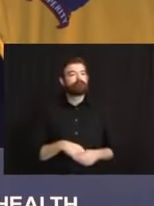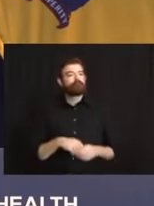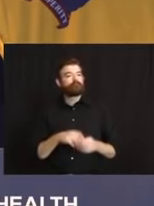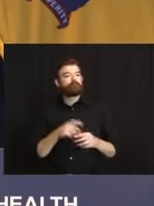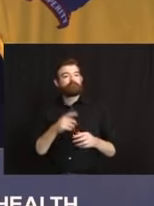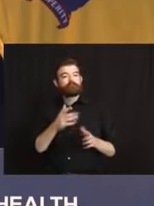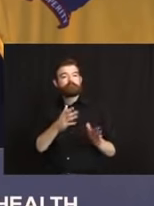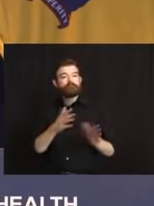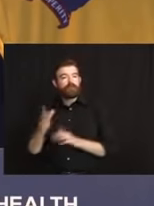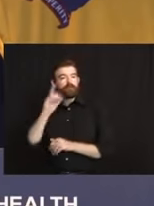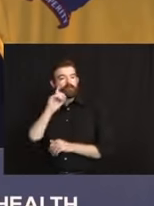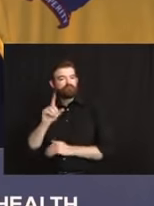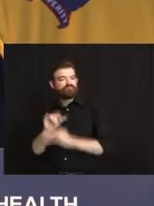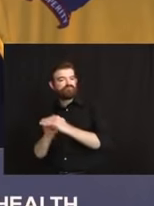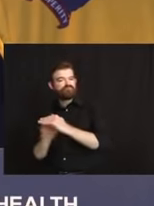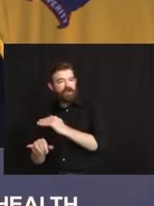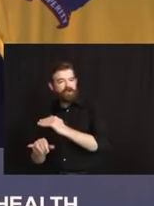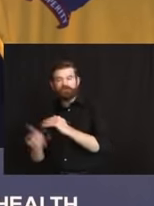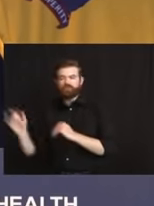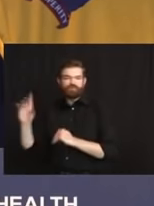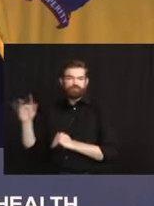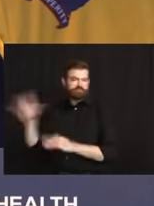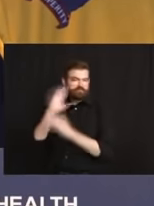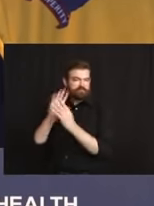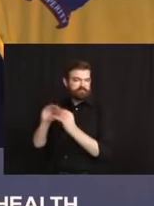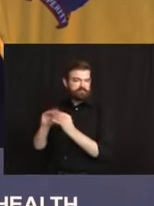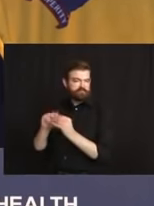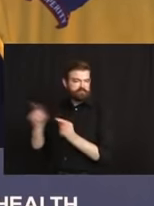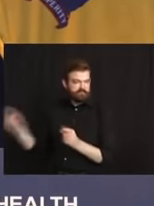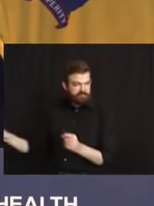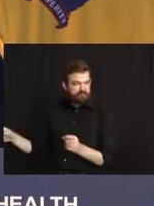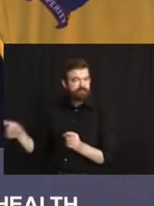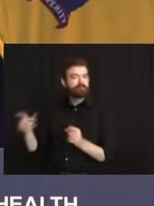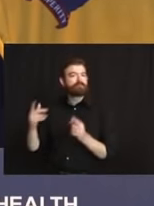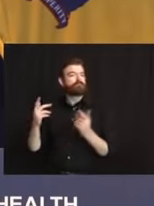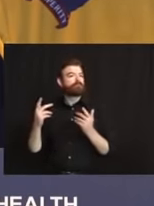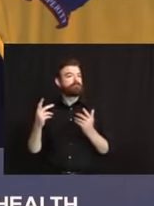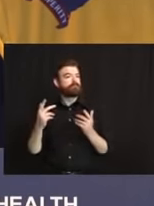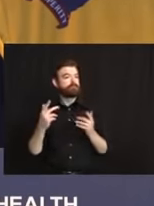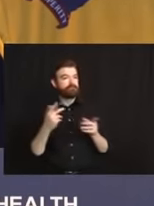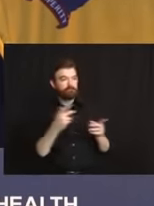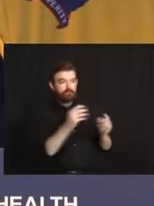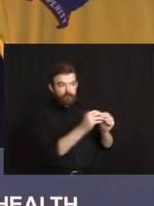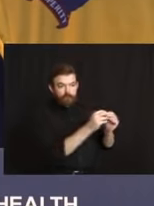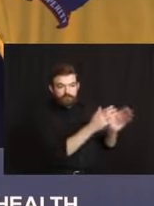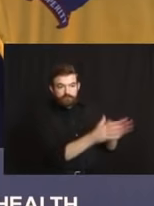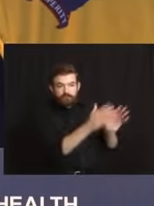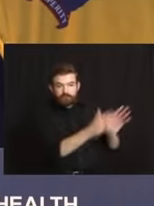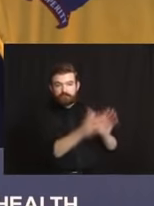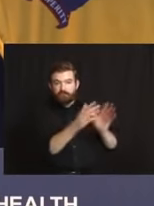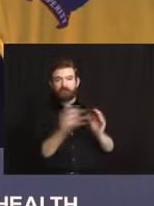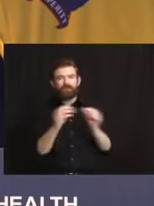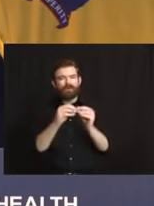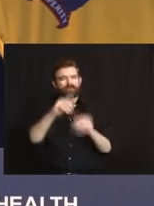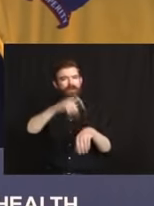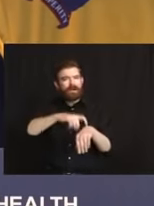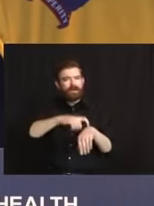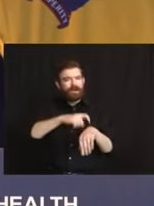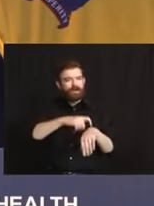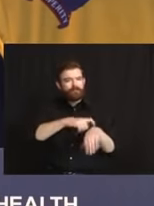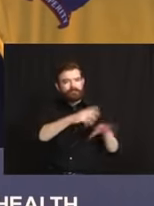second, we have more depth to that. So just more time on the clock gives us a whole lot of stuff that we don't have now. And again, it's